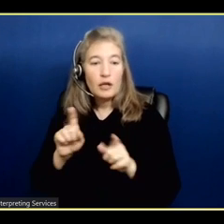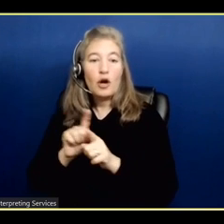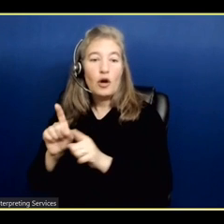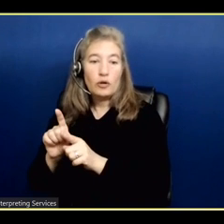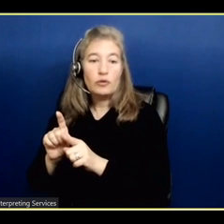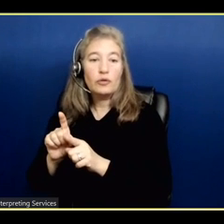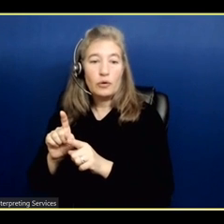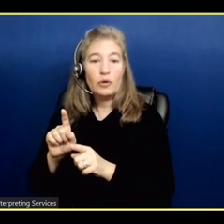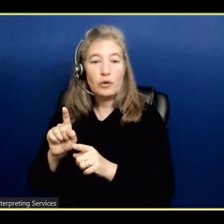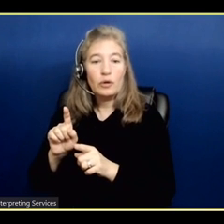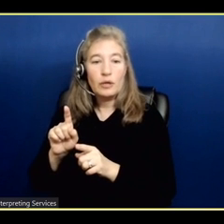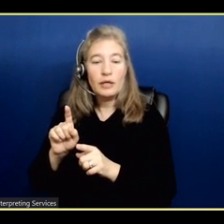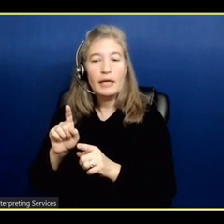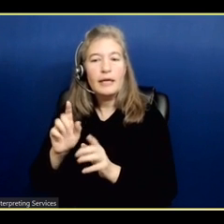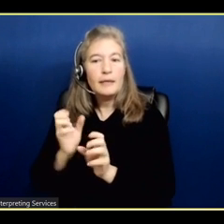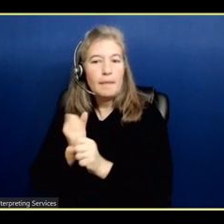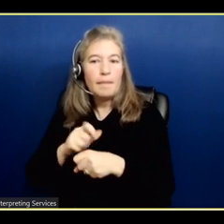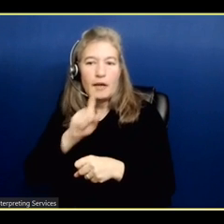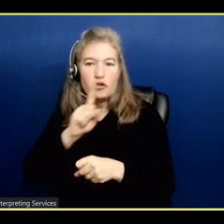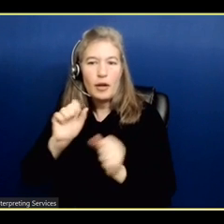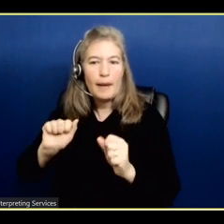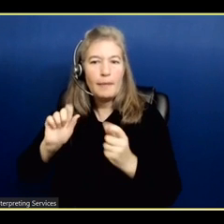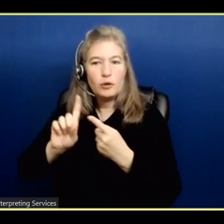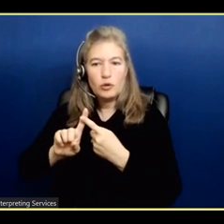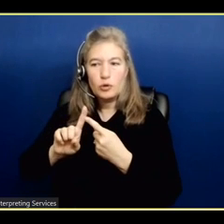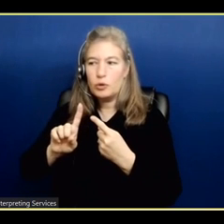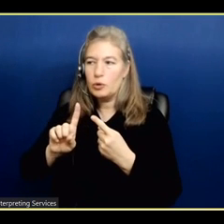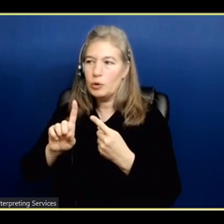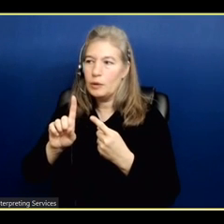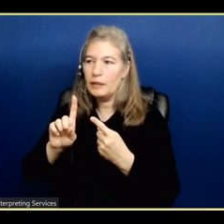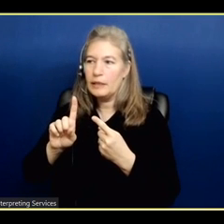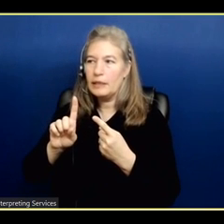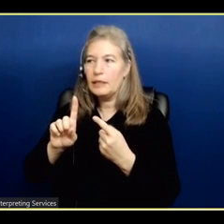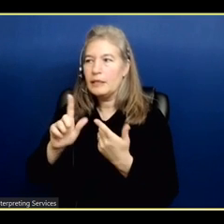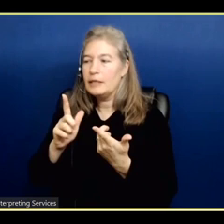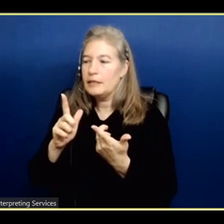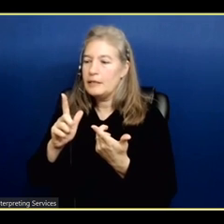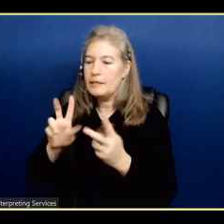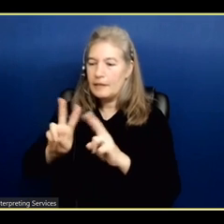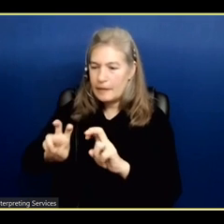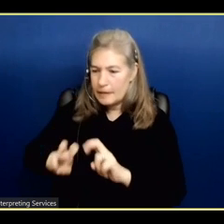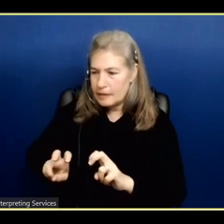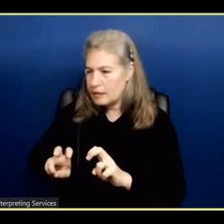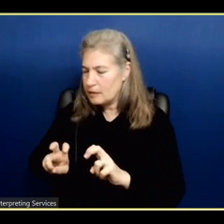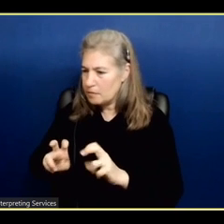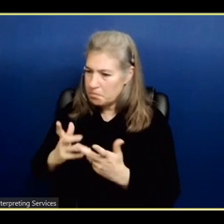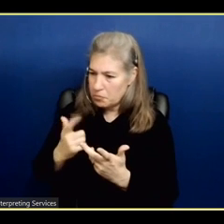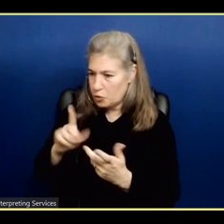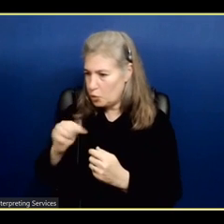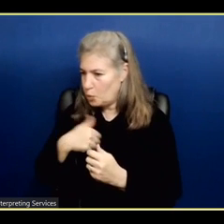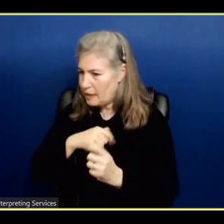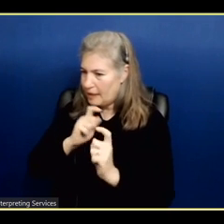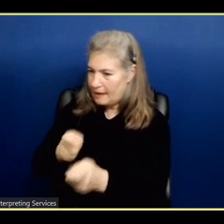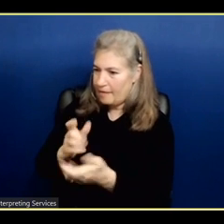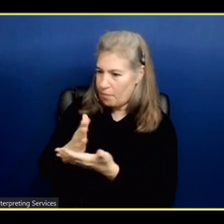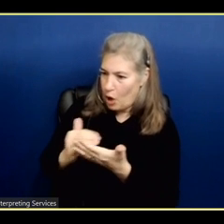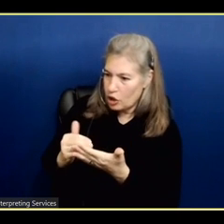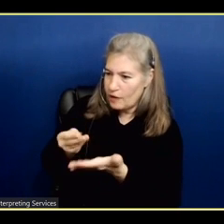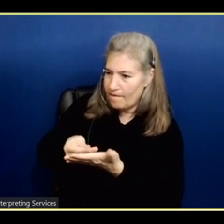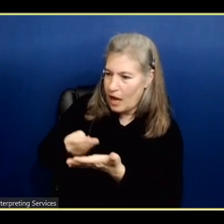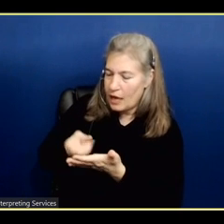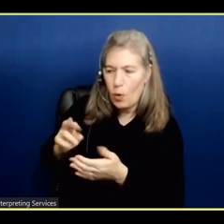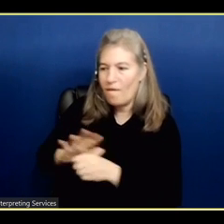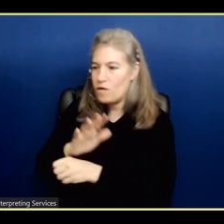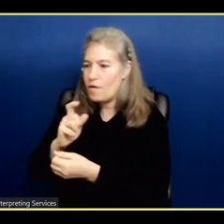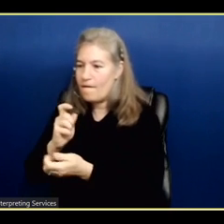is fundable, and that's fine. People would rather get partial funding than no funding at all. Also think